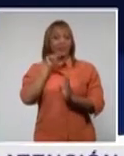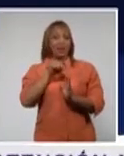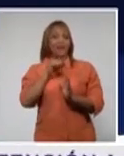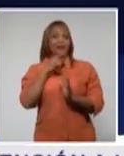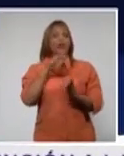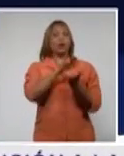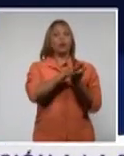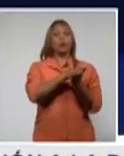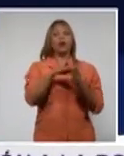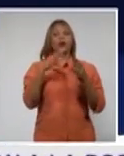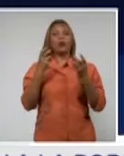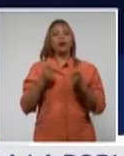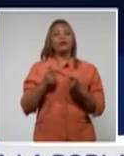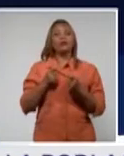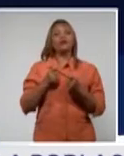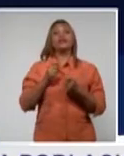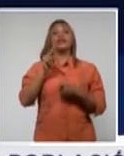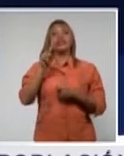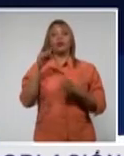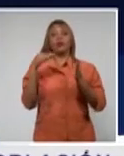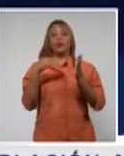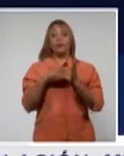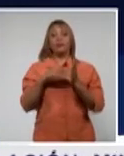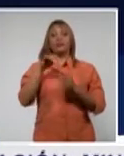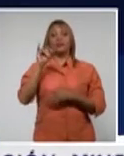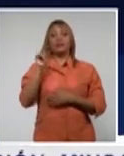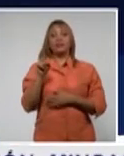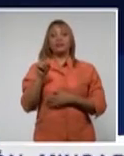This means that, to date,